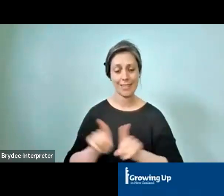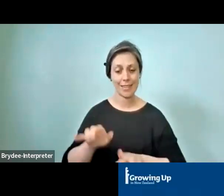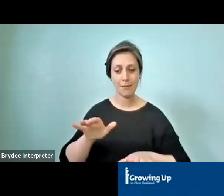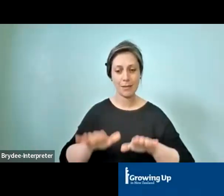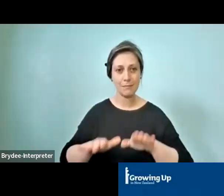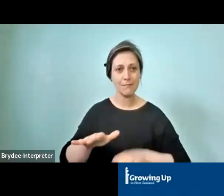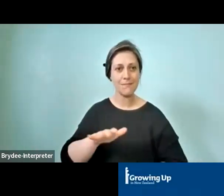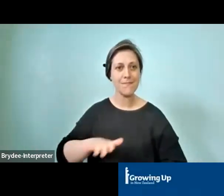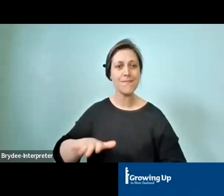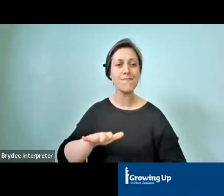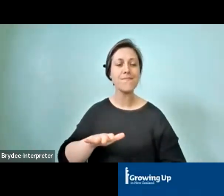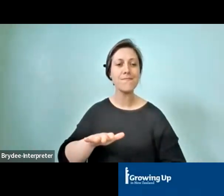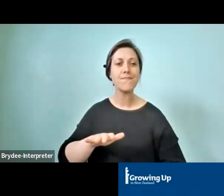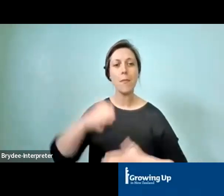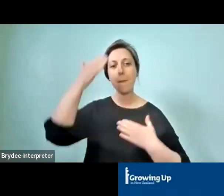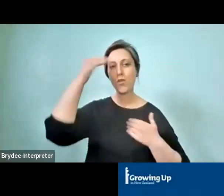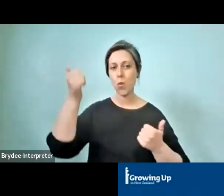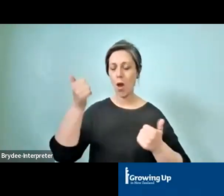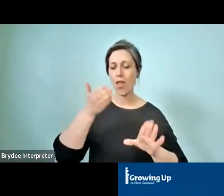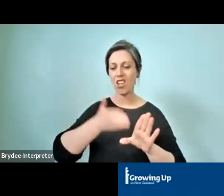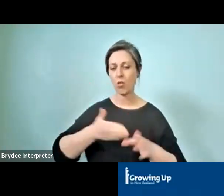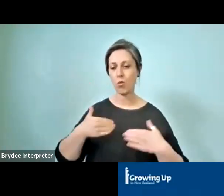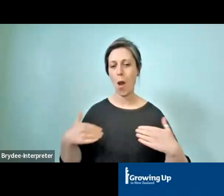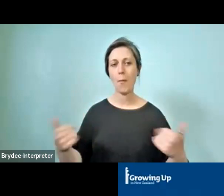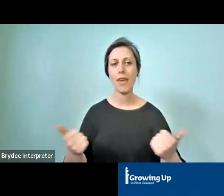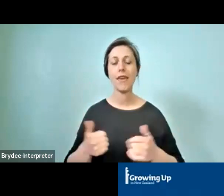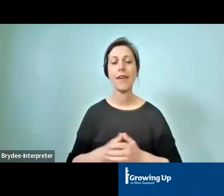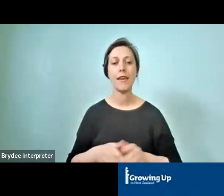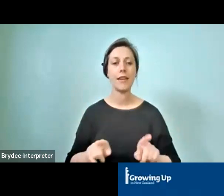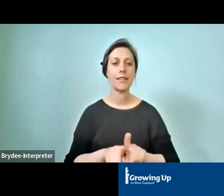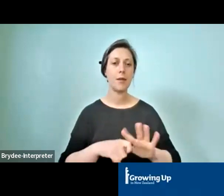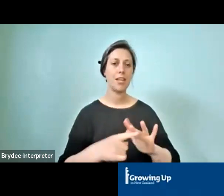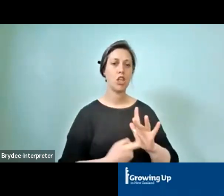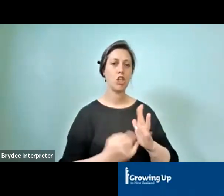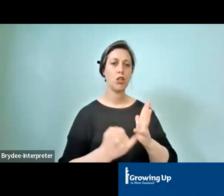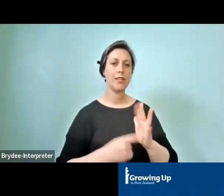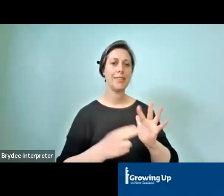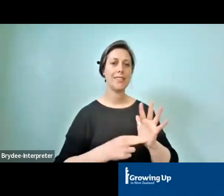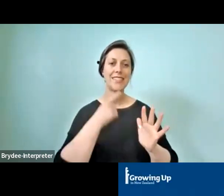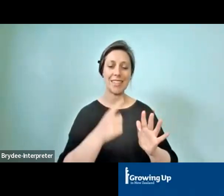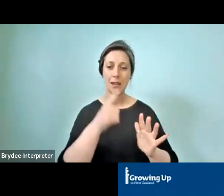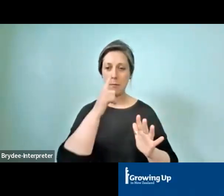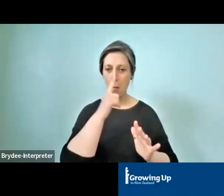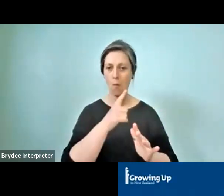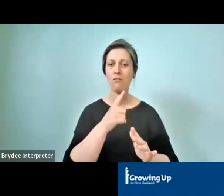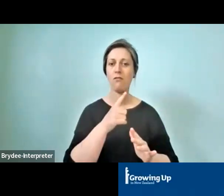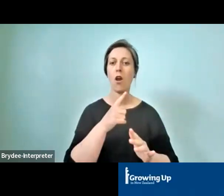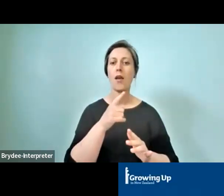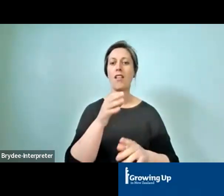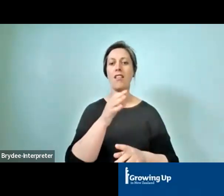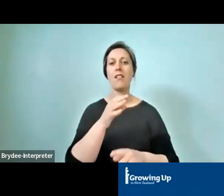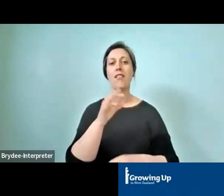youth mental health and wellbeing, and also, as Kirsten mentioned, colleagues from the Office of the Children's Commissioner.